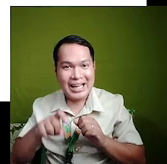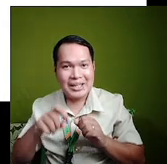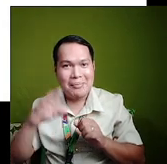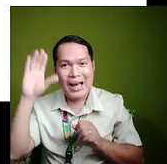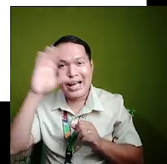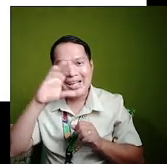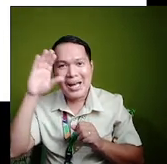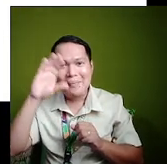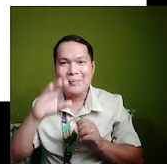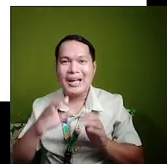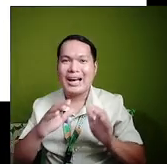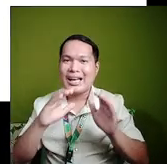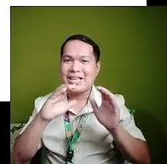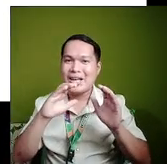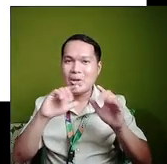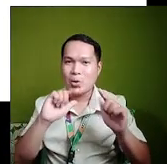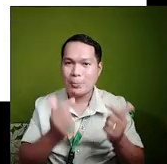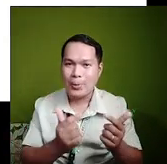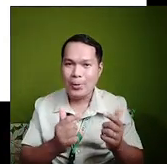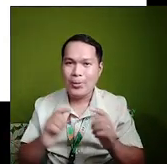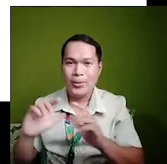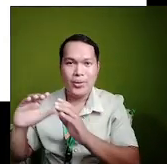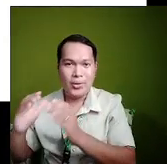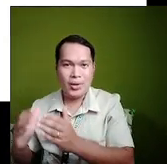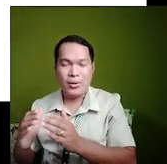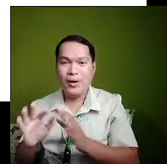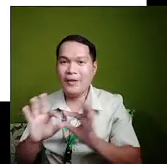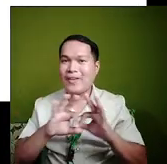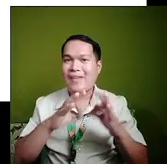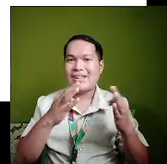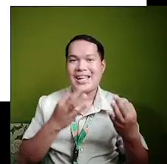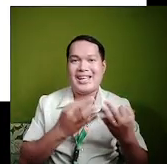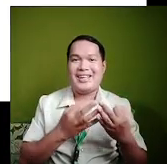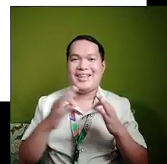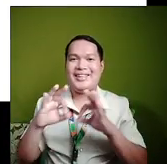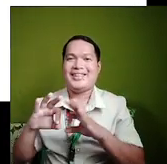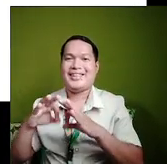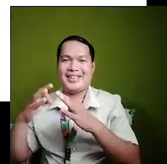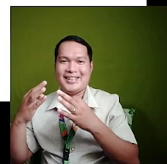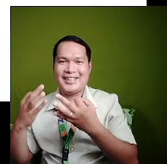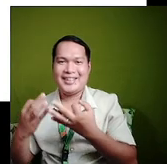kailangan natin mahanap ang kanyang grupo or family.